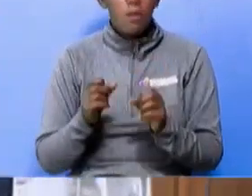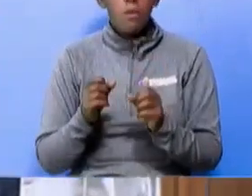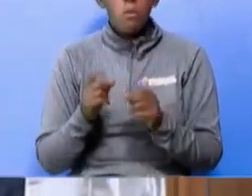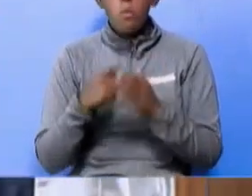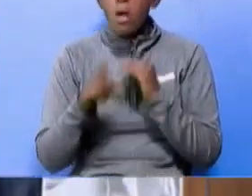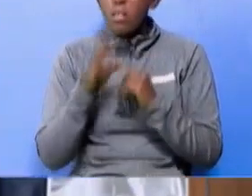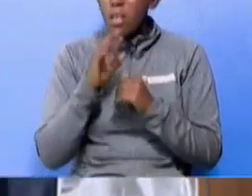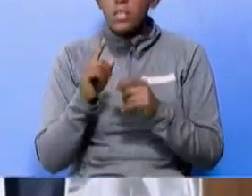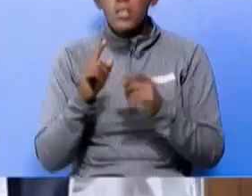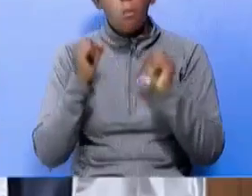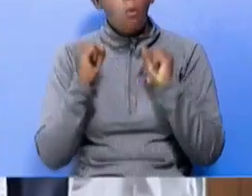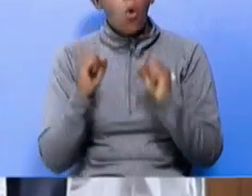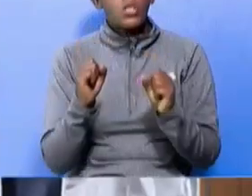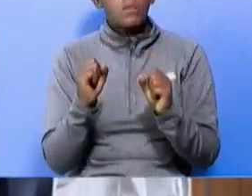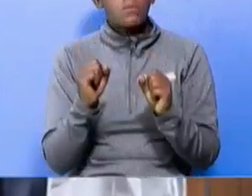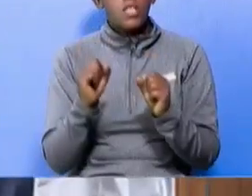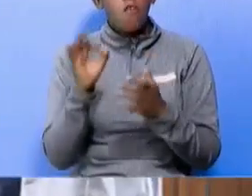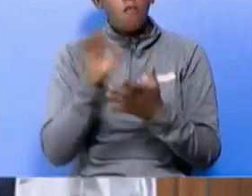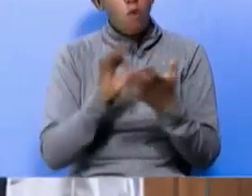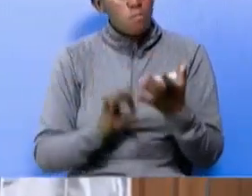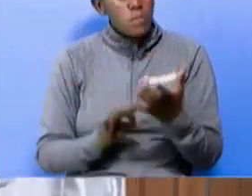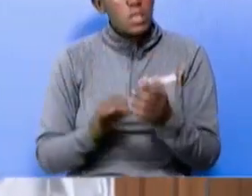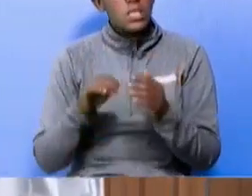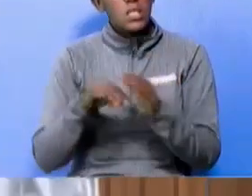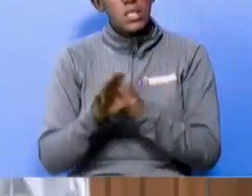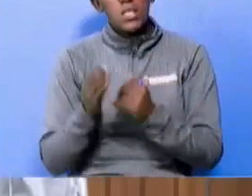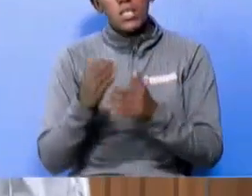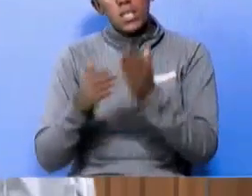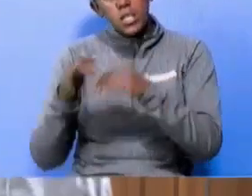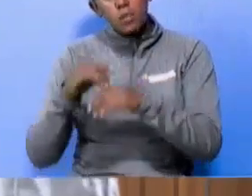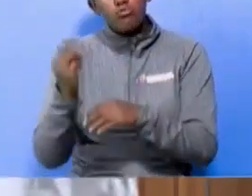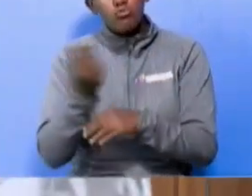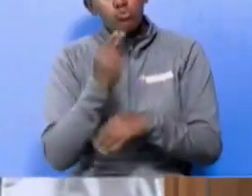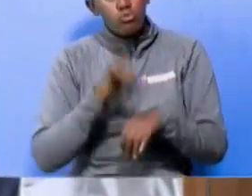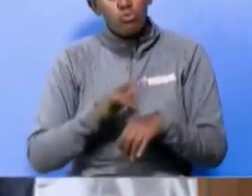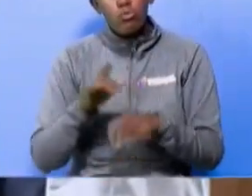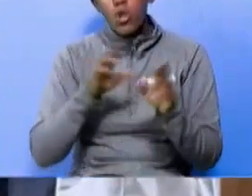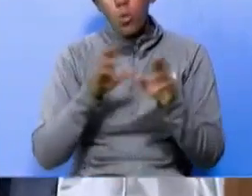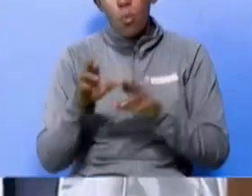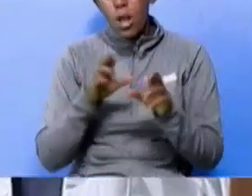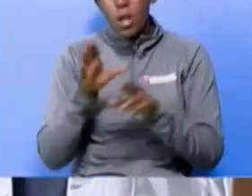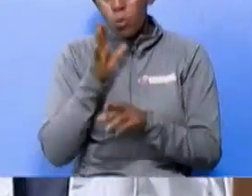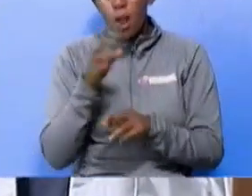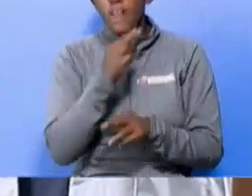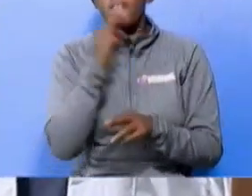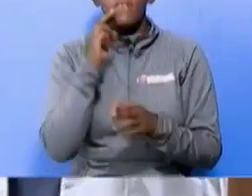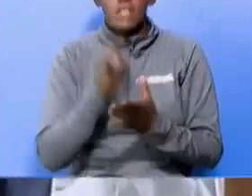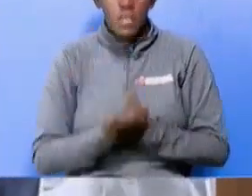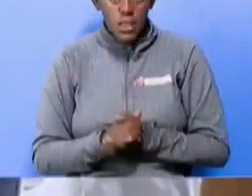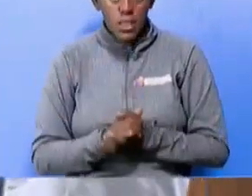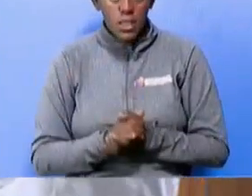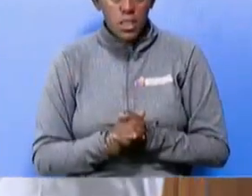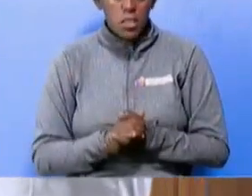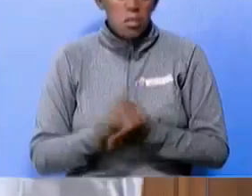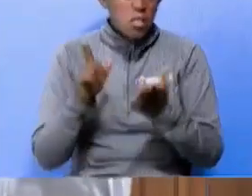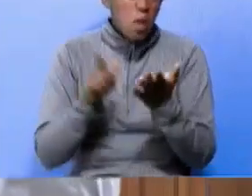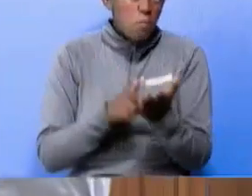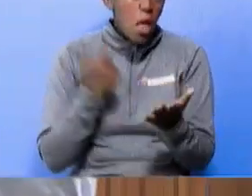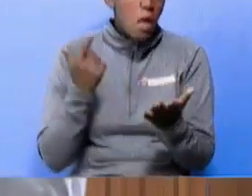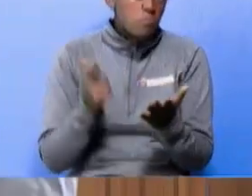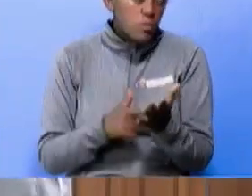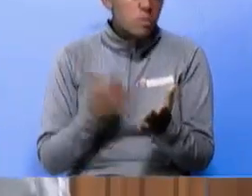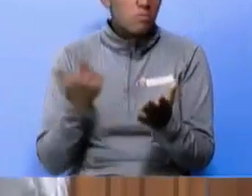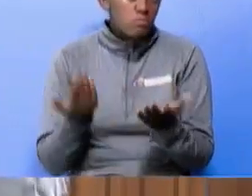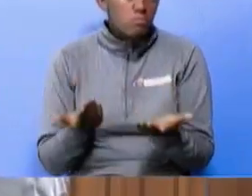are the possible forms in order to use regular and irregular verbs. Sometimes in your exam